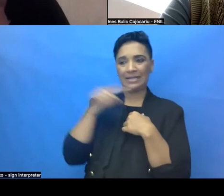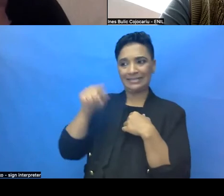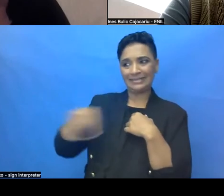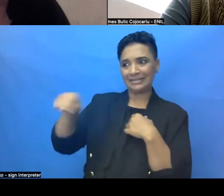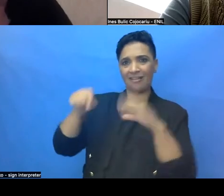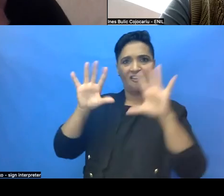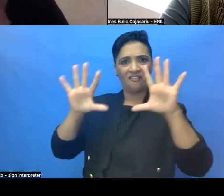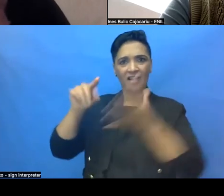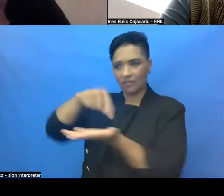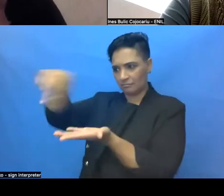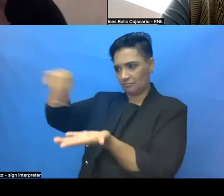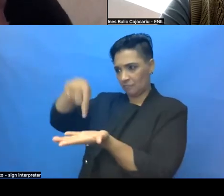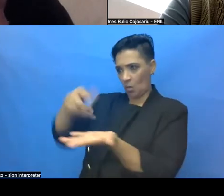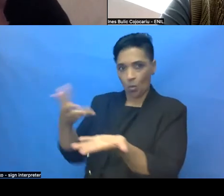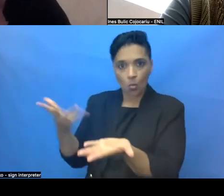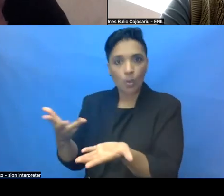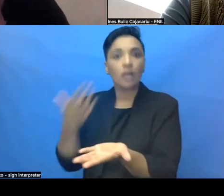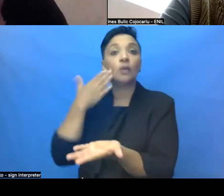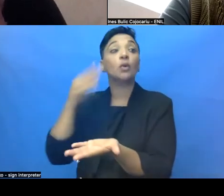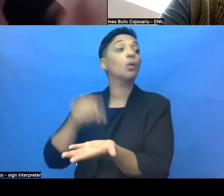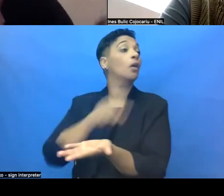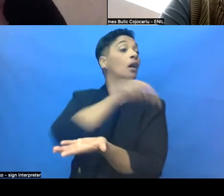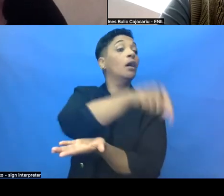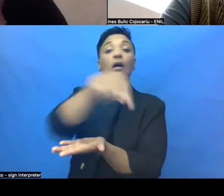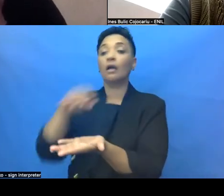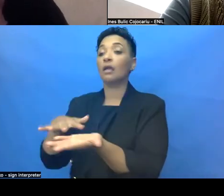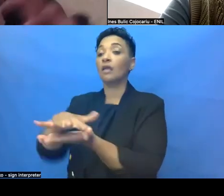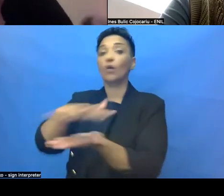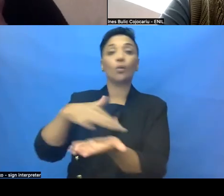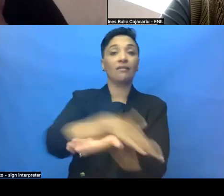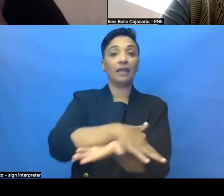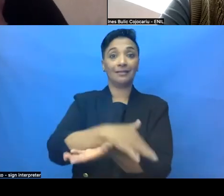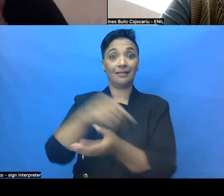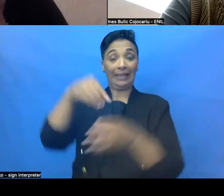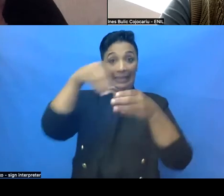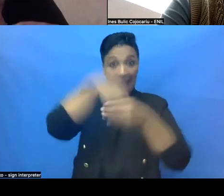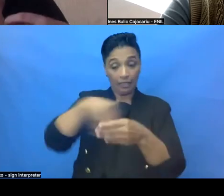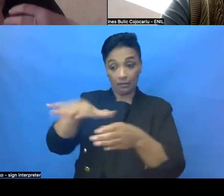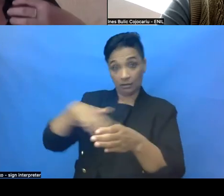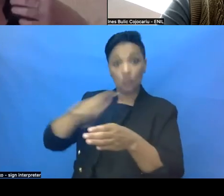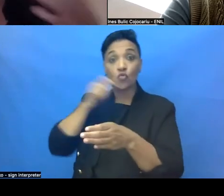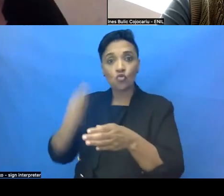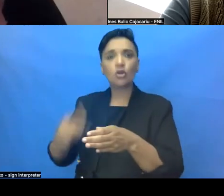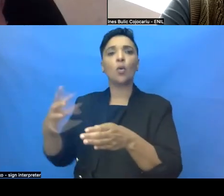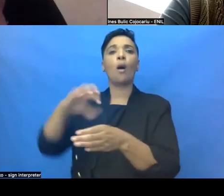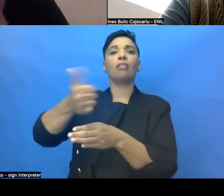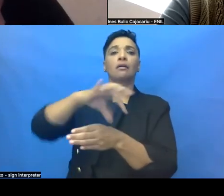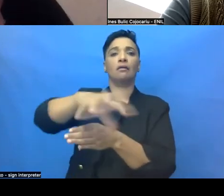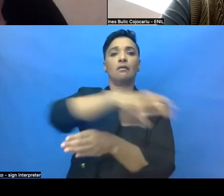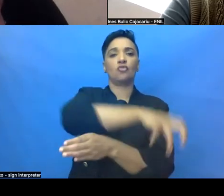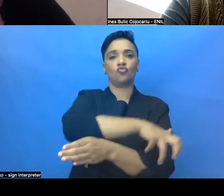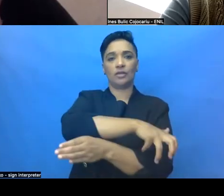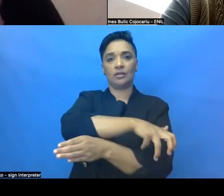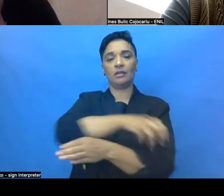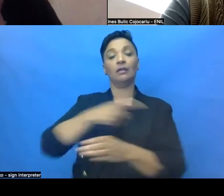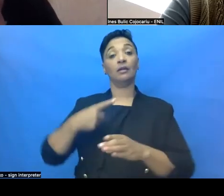place where they can evacuate these children inside of Ukraine or outside of Ukraine. They haven't any